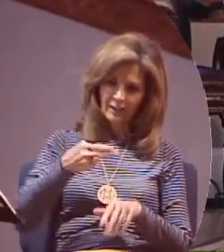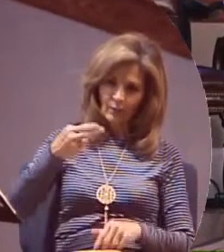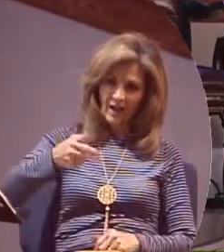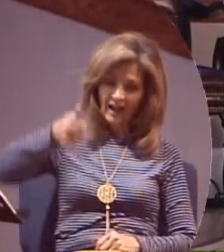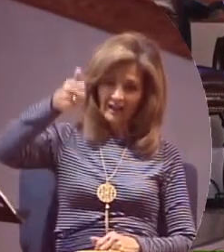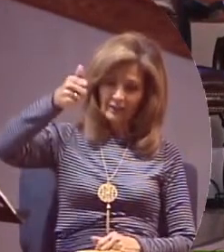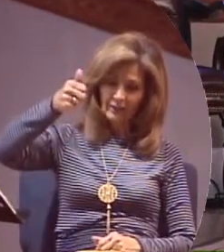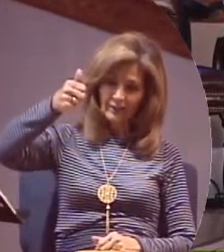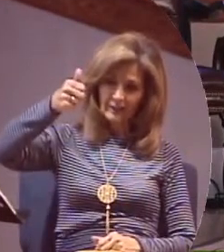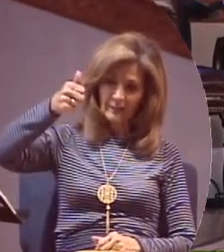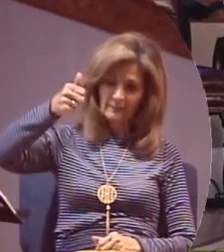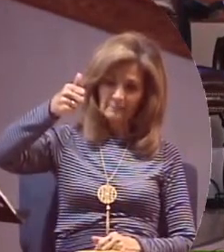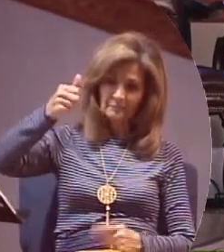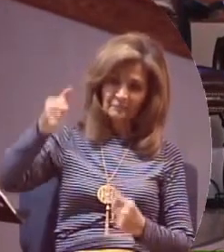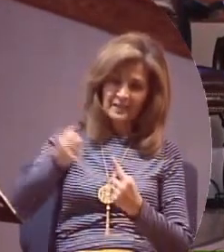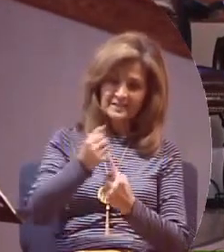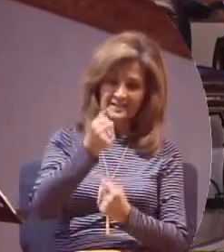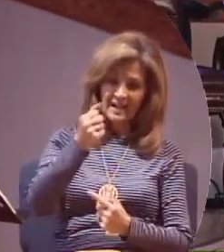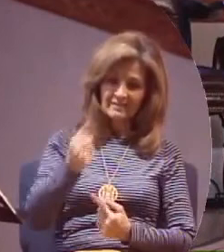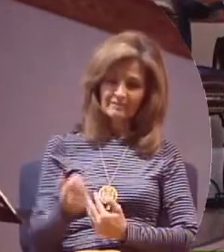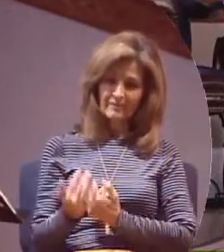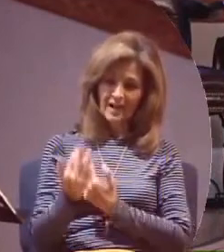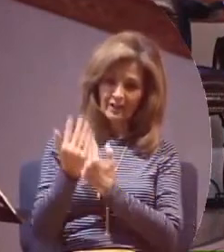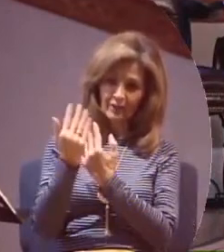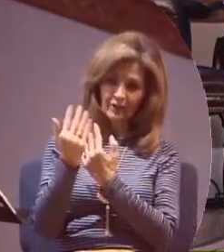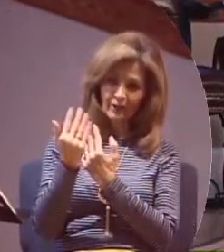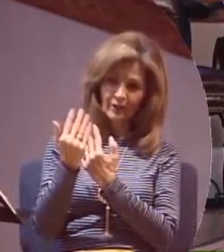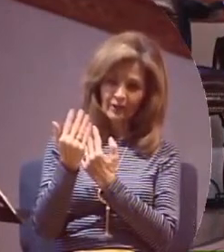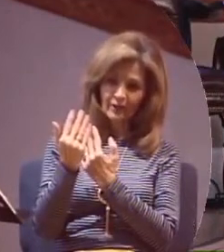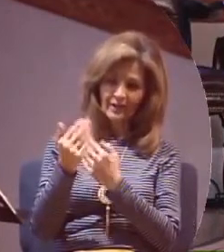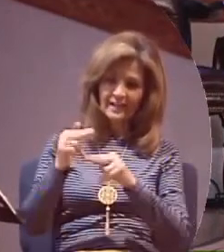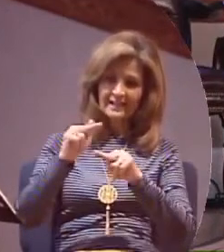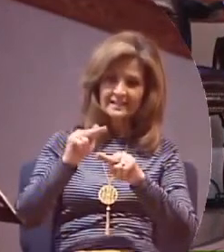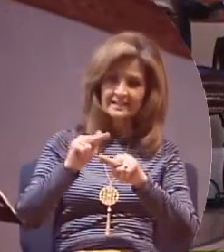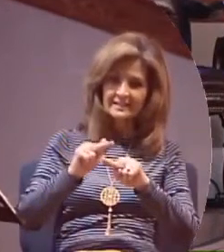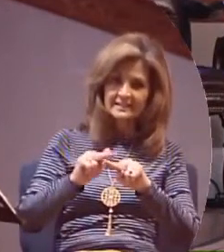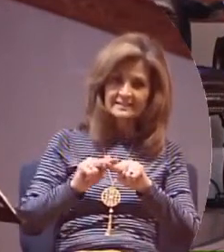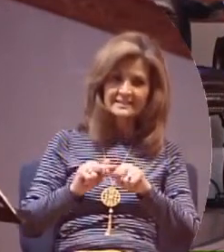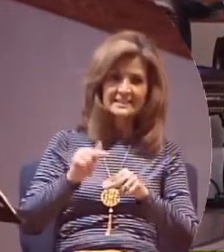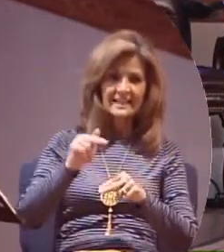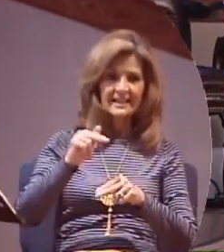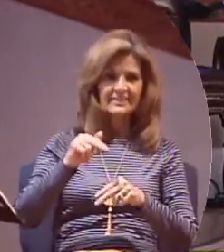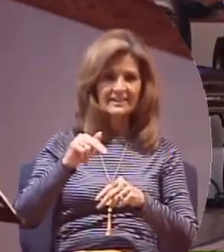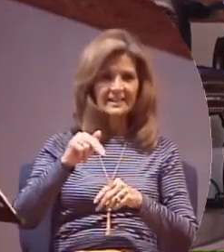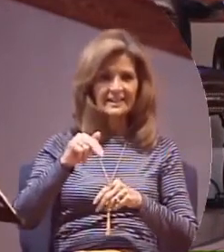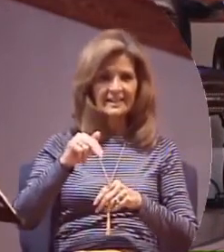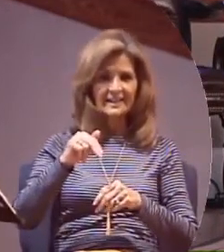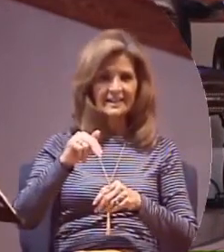higher, strike fire, sit down in a storm.